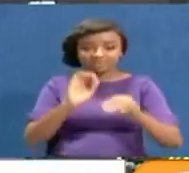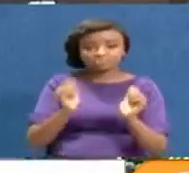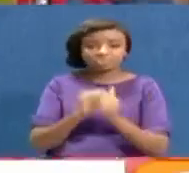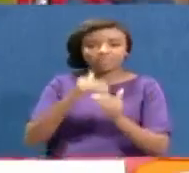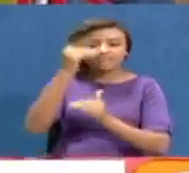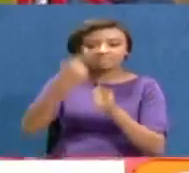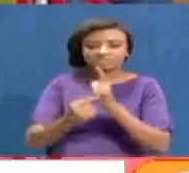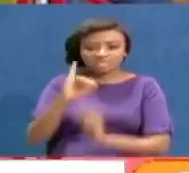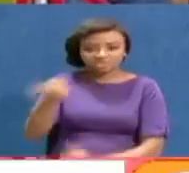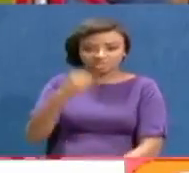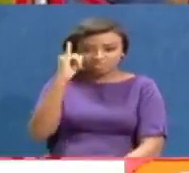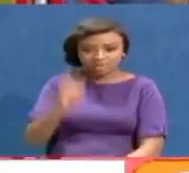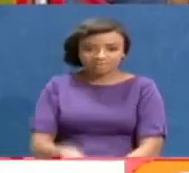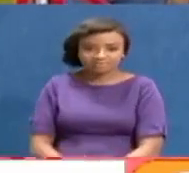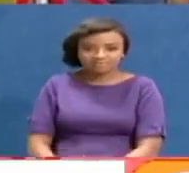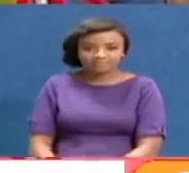reports.